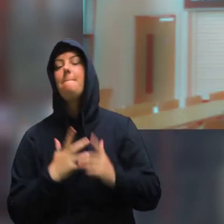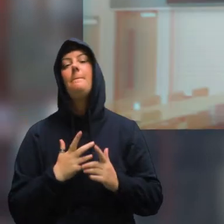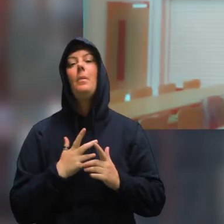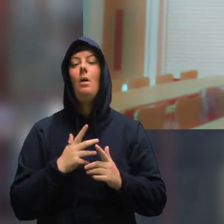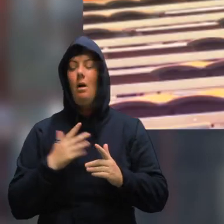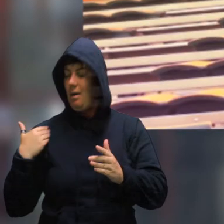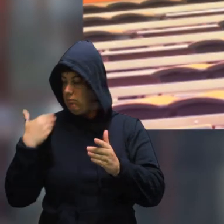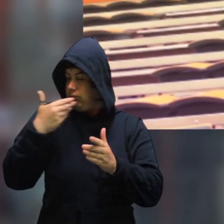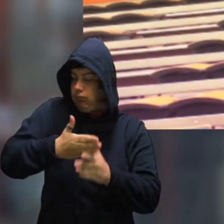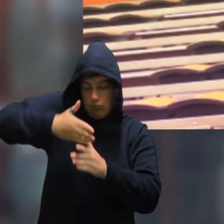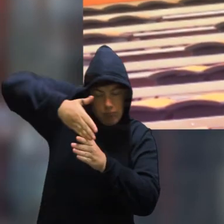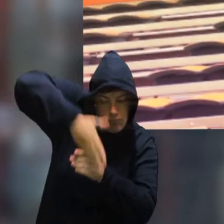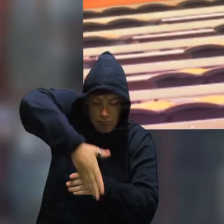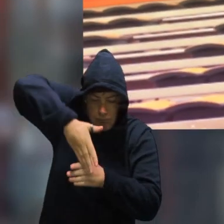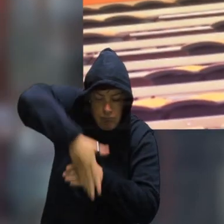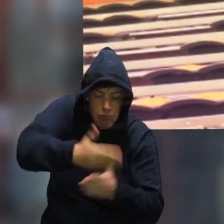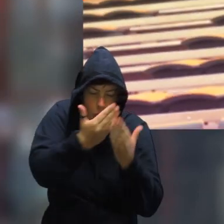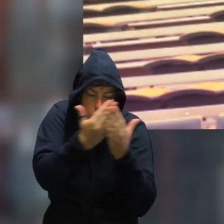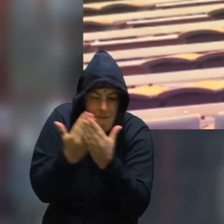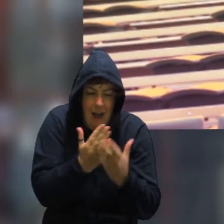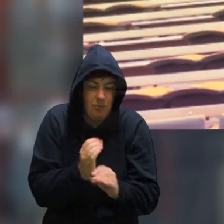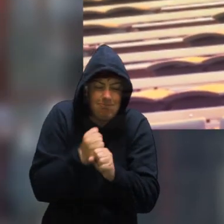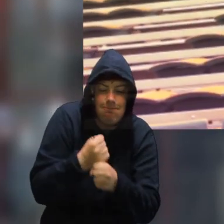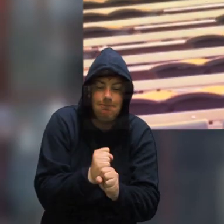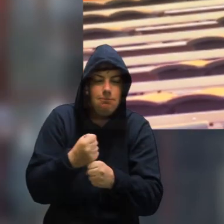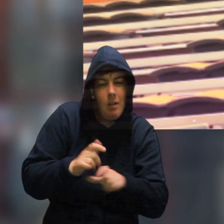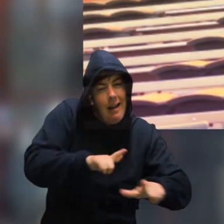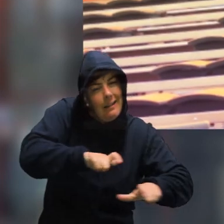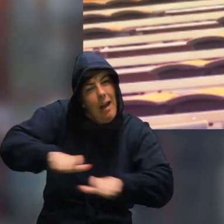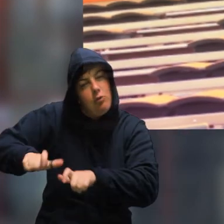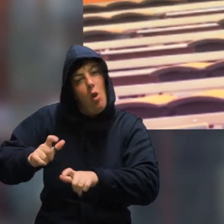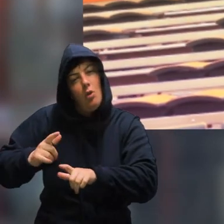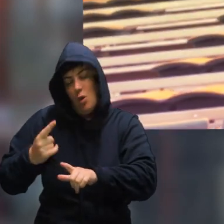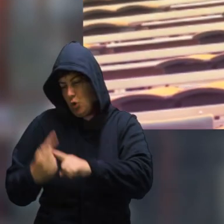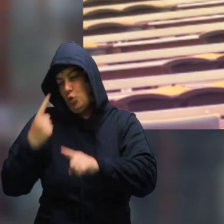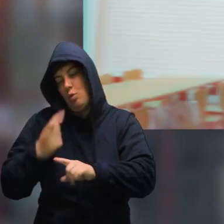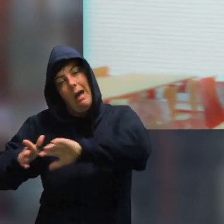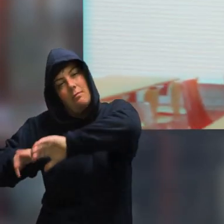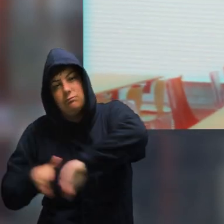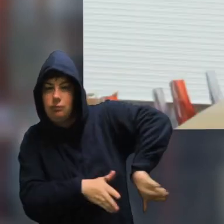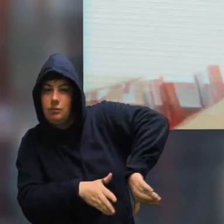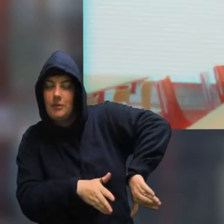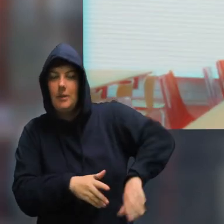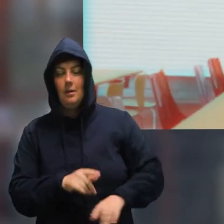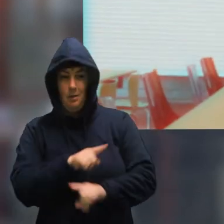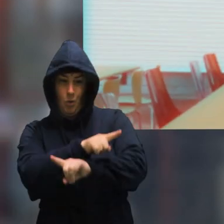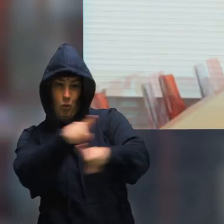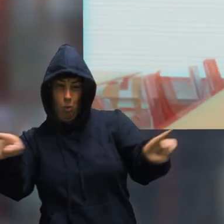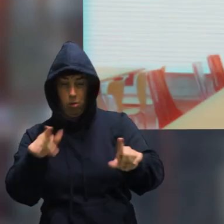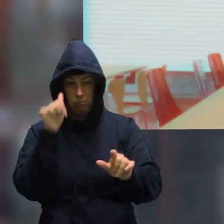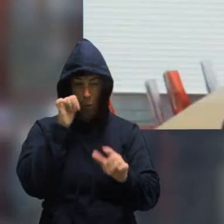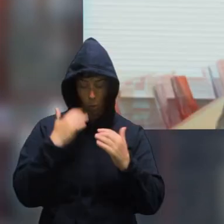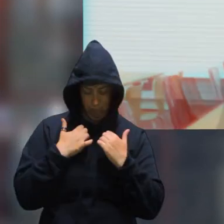feeling proud. All that hard work, them late nights and stress. Keep grinding, soon you won't have none left. As